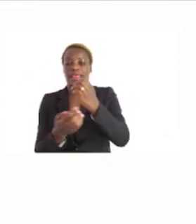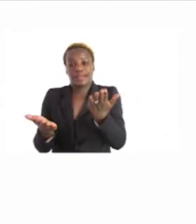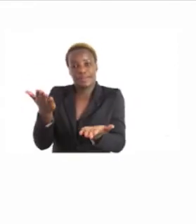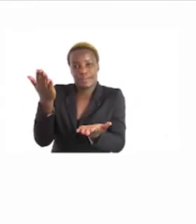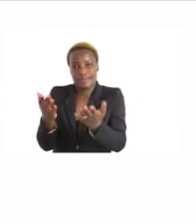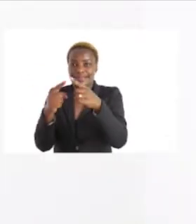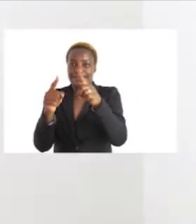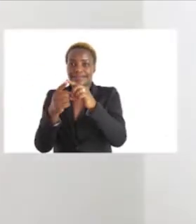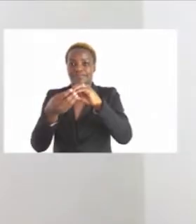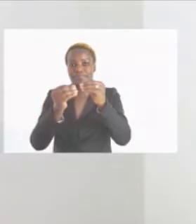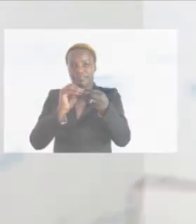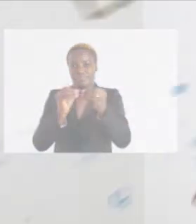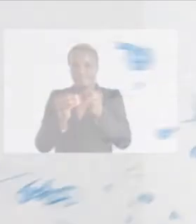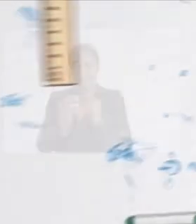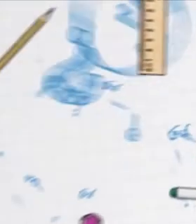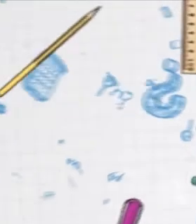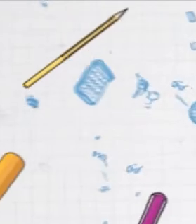All right.